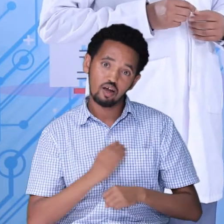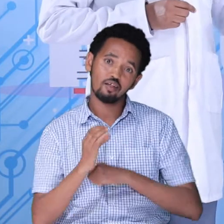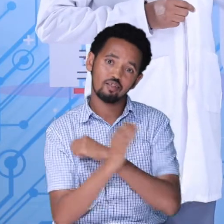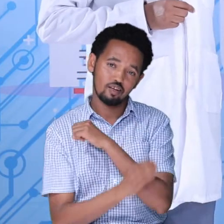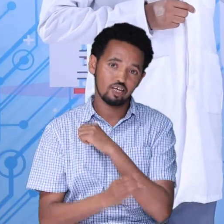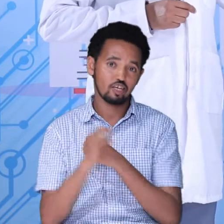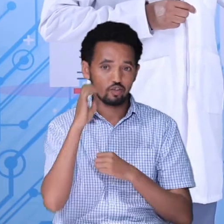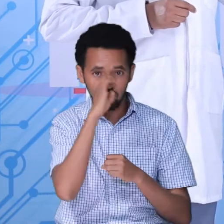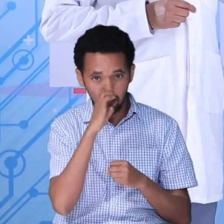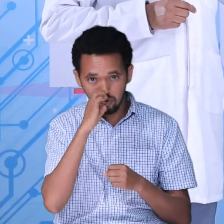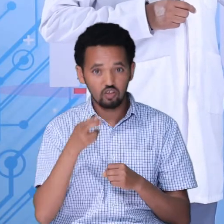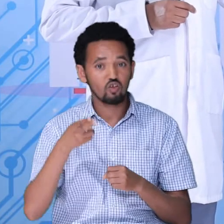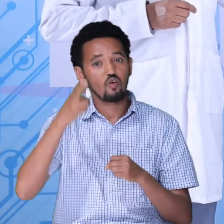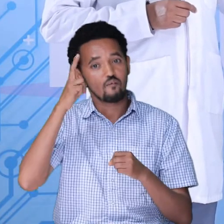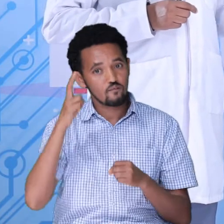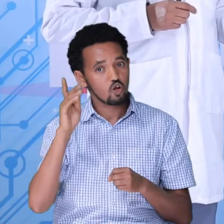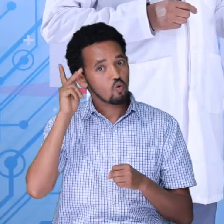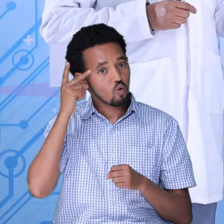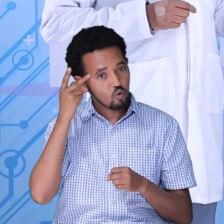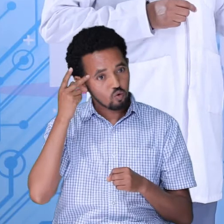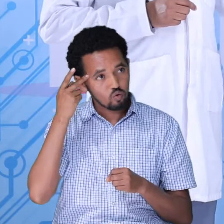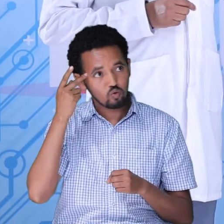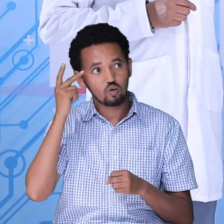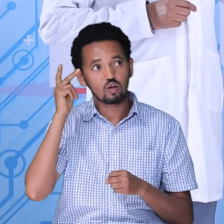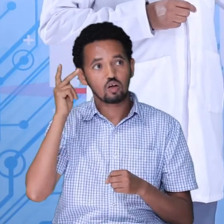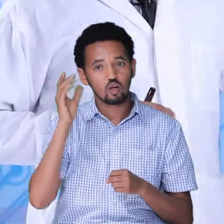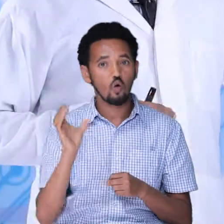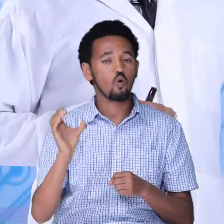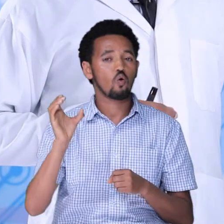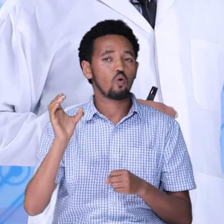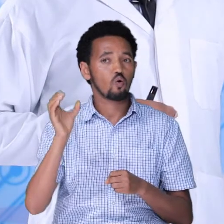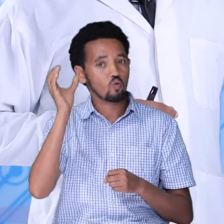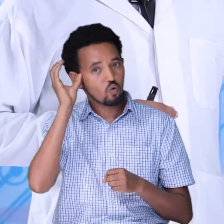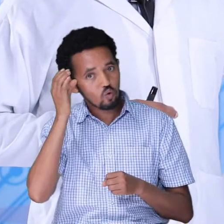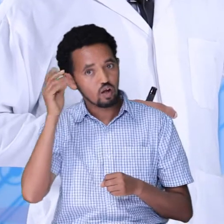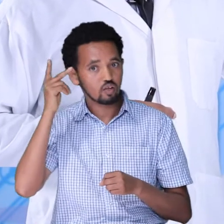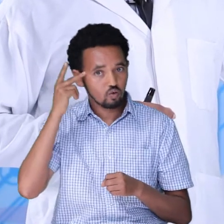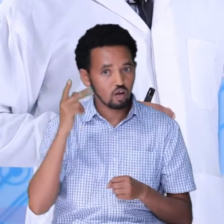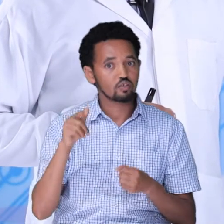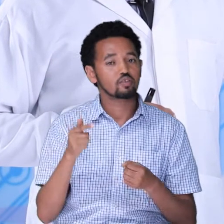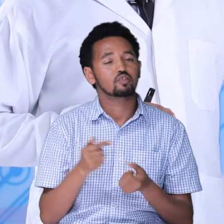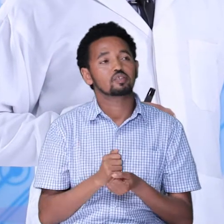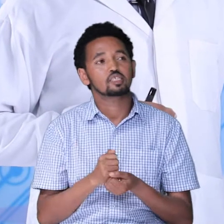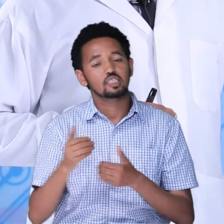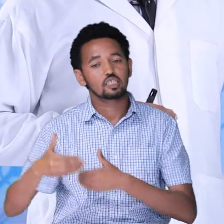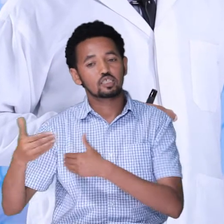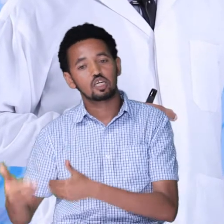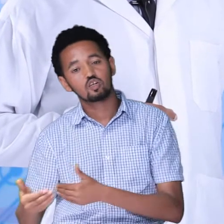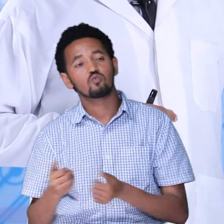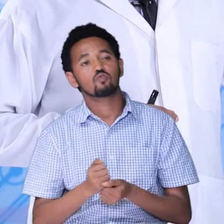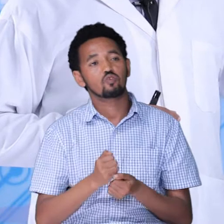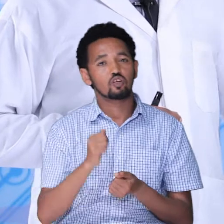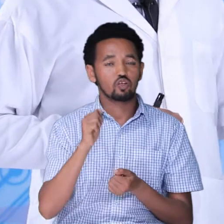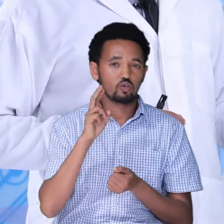involved in the Congo-Katanga crisis. Ethiopia involved on side of United Nations